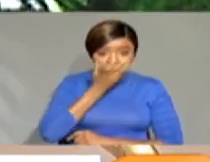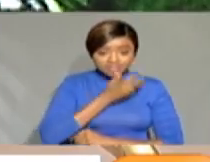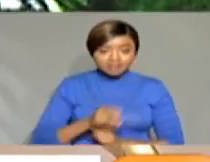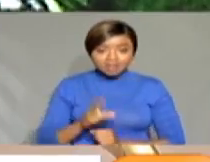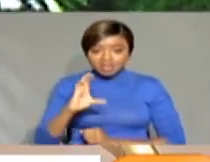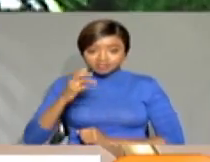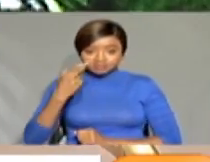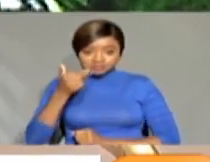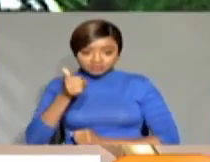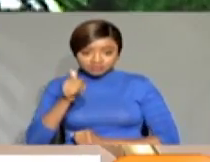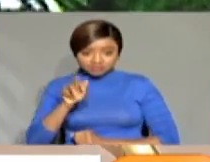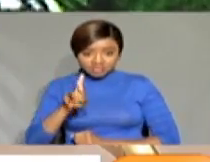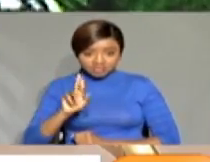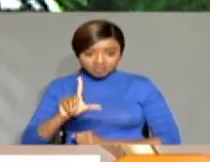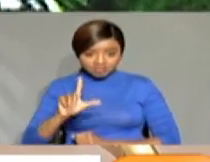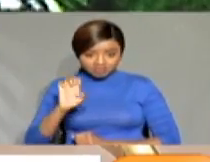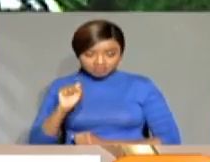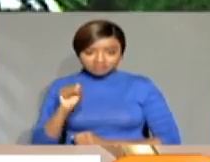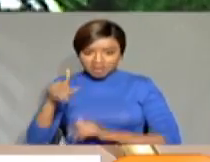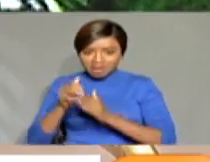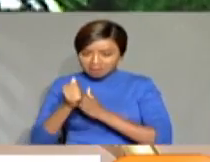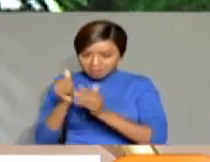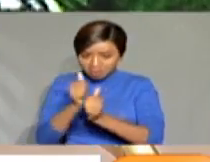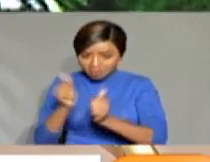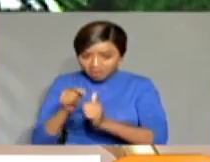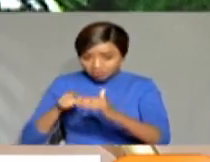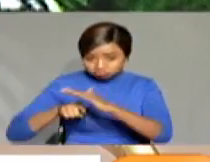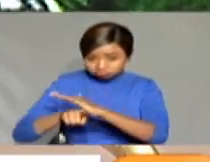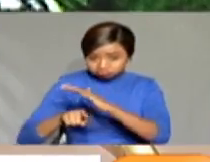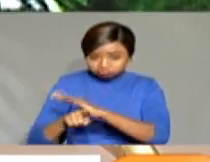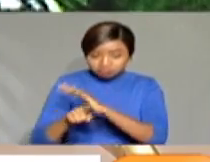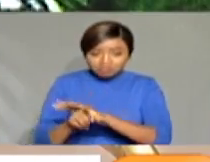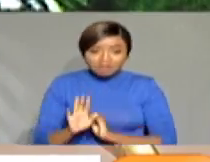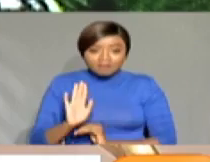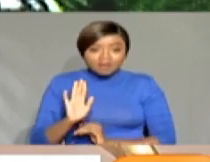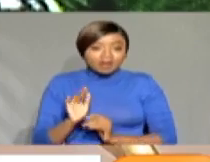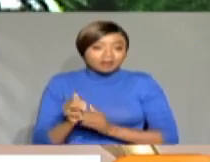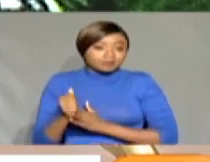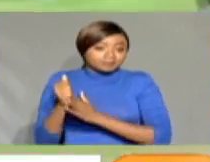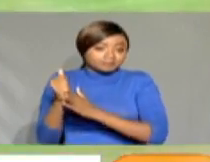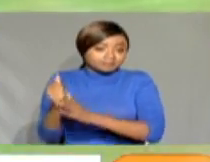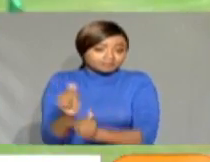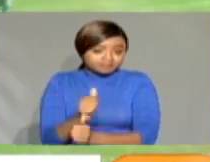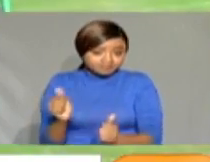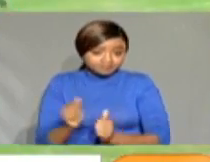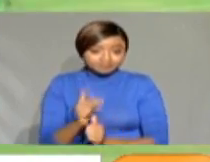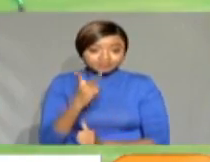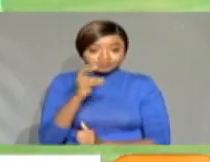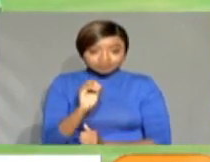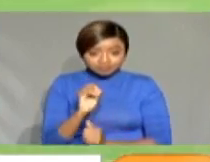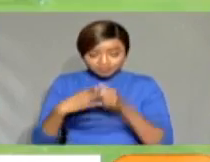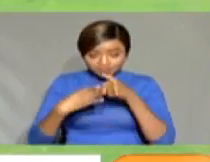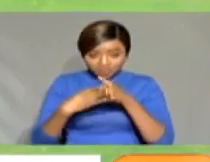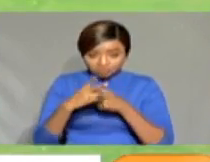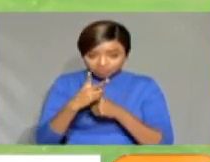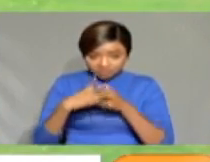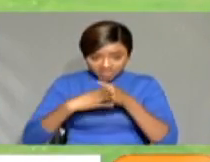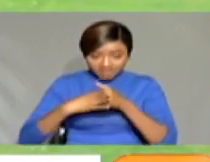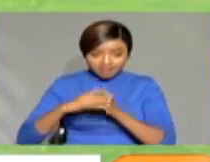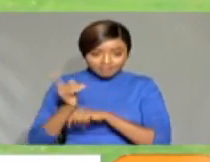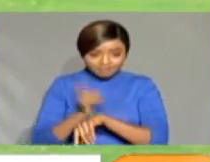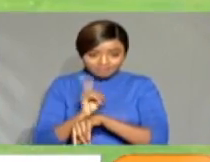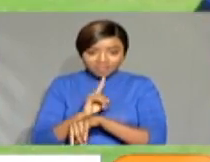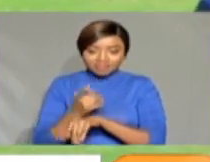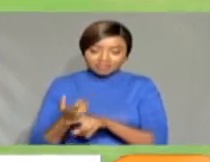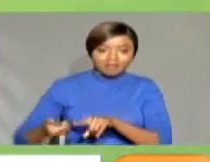Odete converted an early cross by easily tapping in to give Posta the lead. In the 29th minute, Francis Nabute